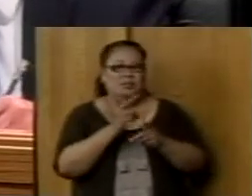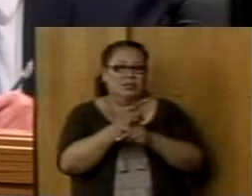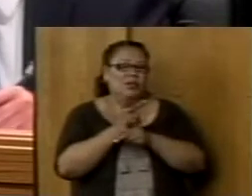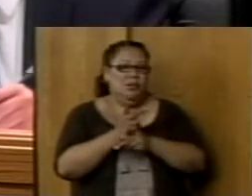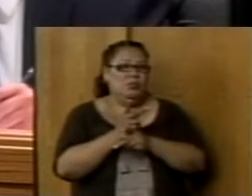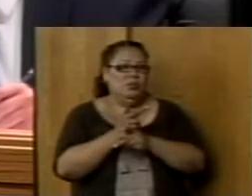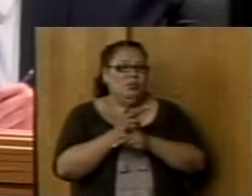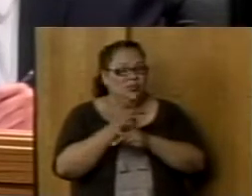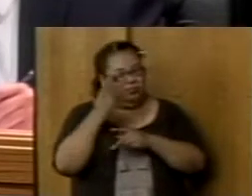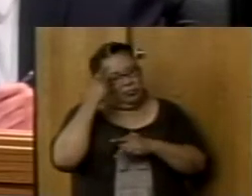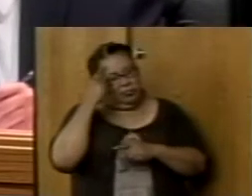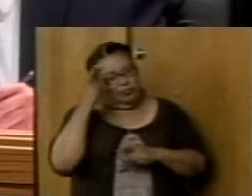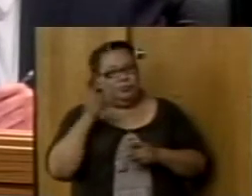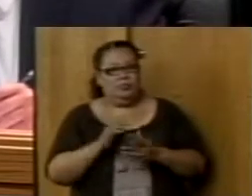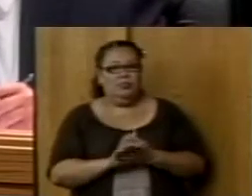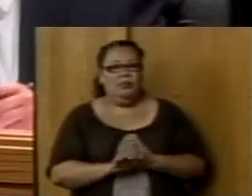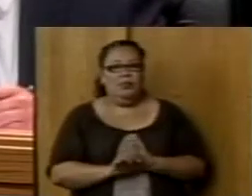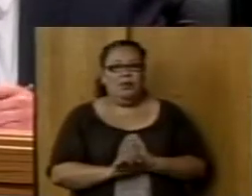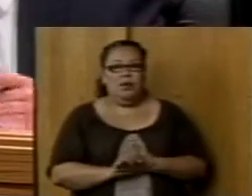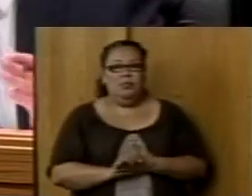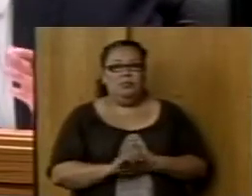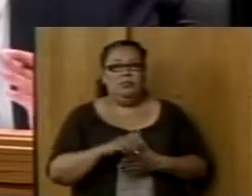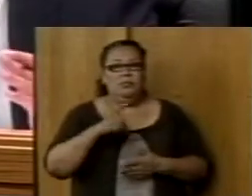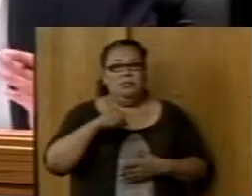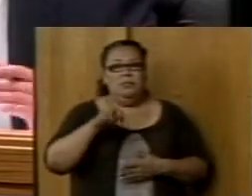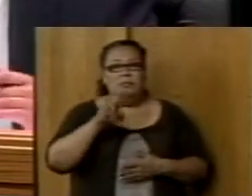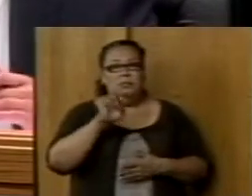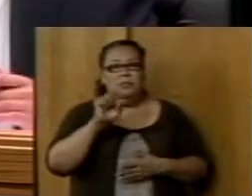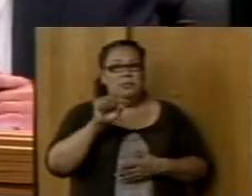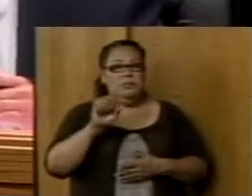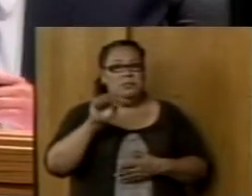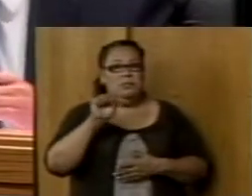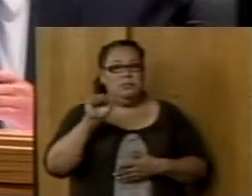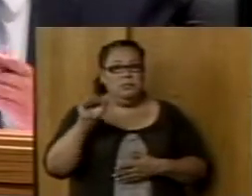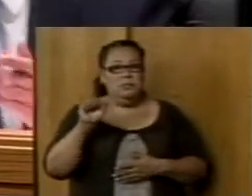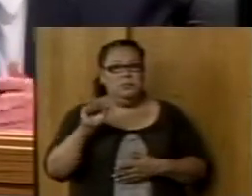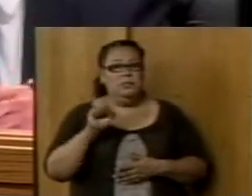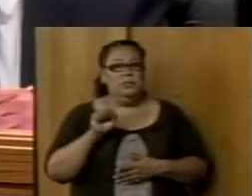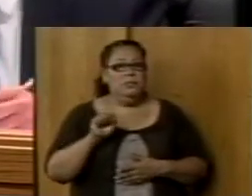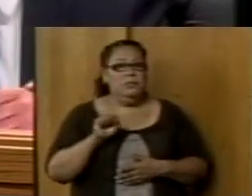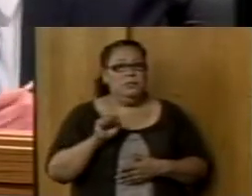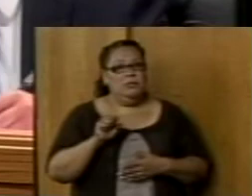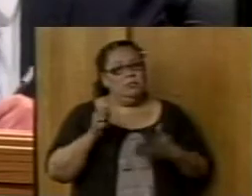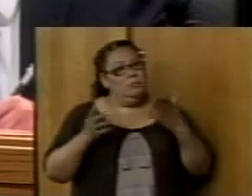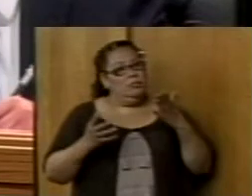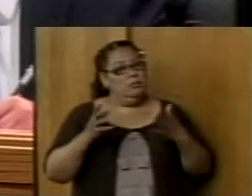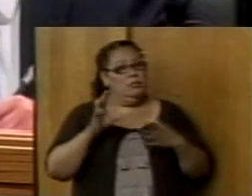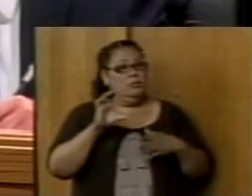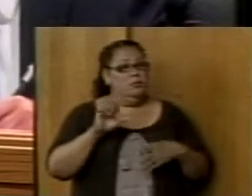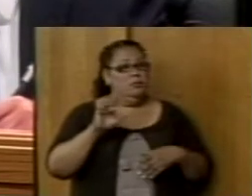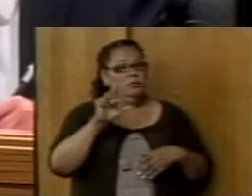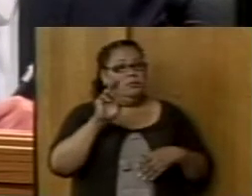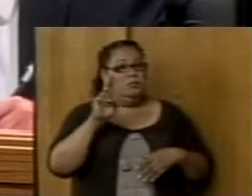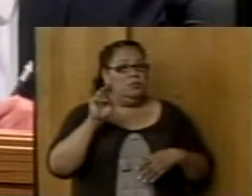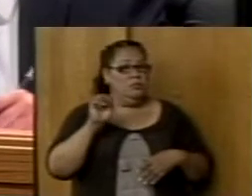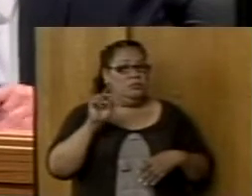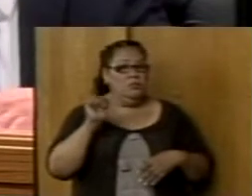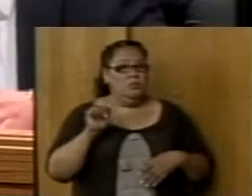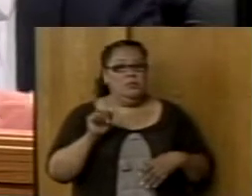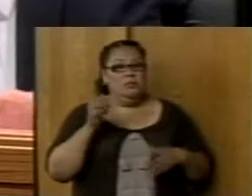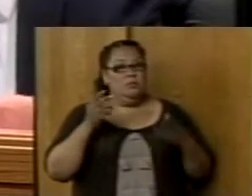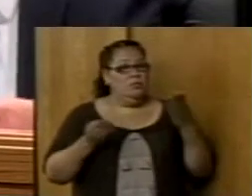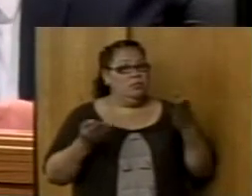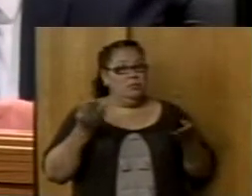Colunga and Mrs. Presas are not present. I think Mrs. Presas called in and she will not be attending. Mr. Colunga may or may not join us. Moving on to